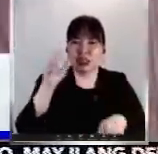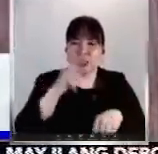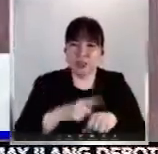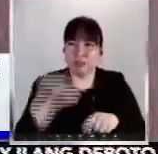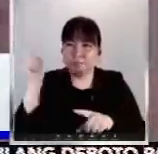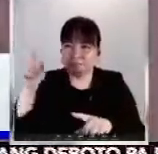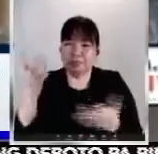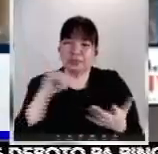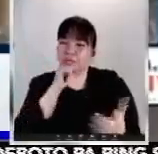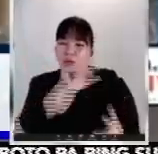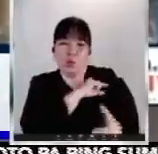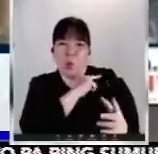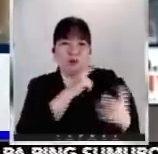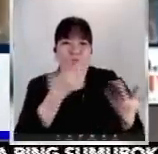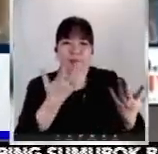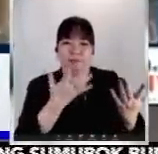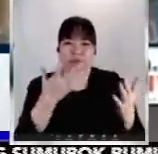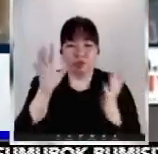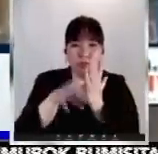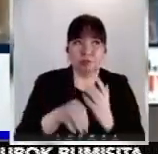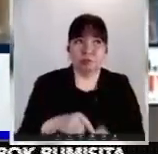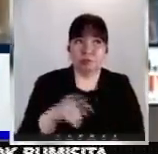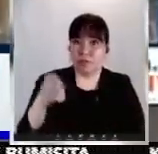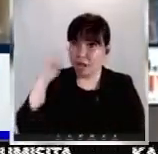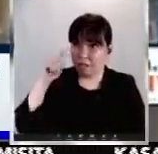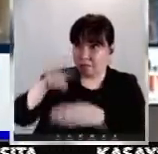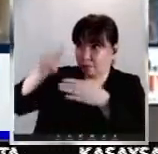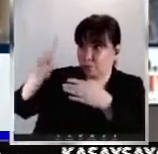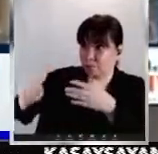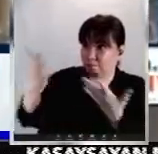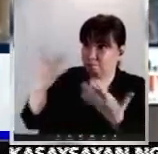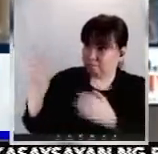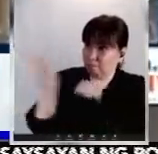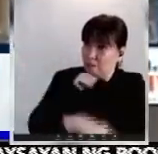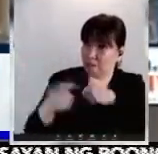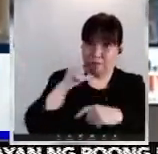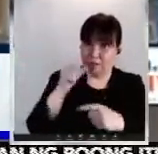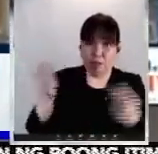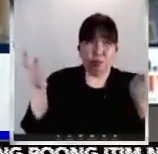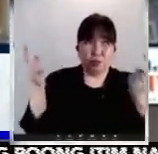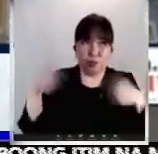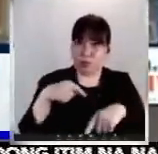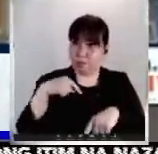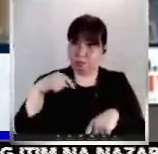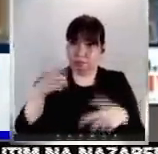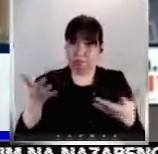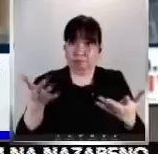siya dumating. Do you know the consequence under the rules? Yes. If your client is not present during